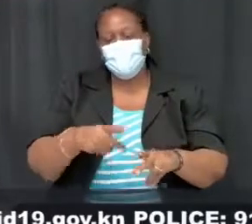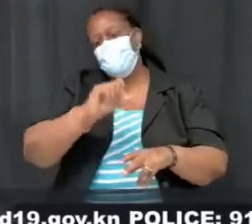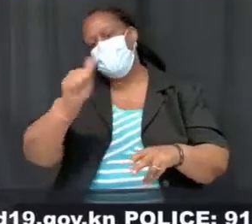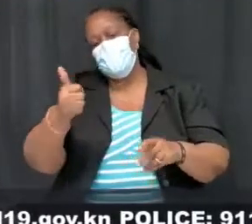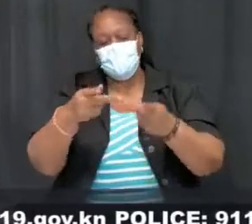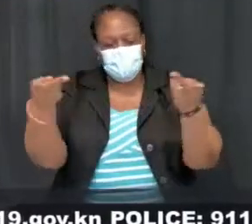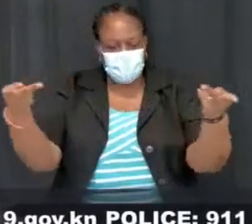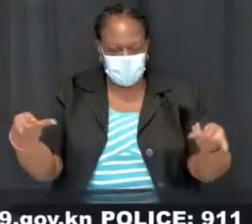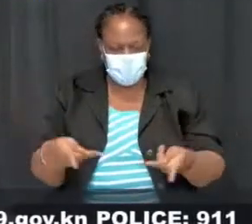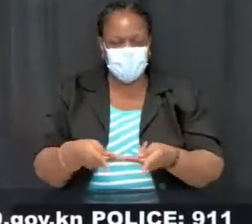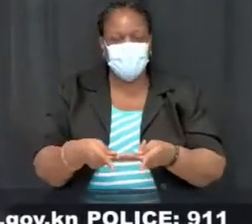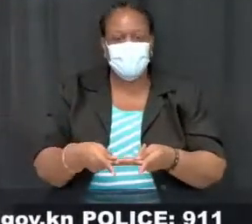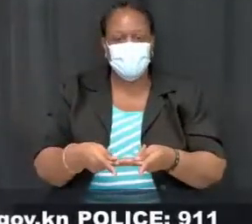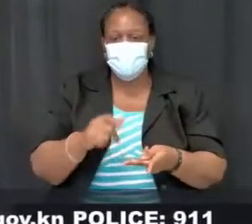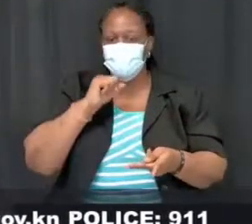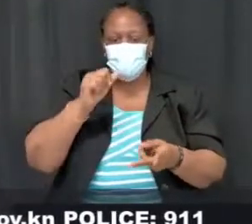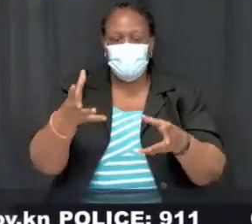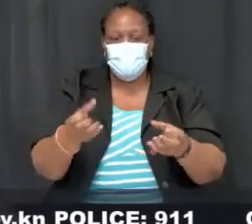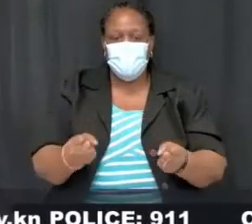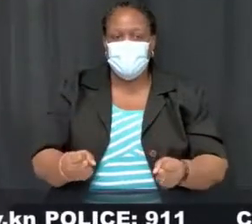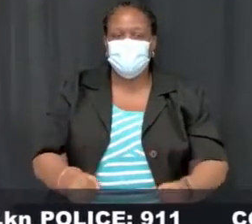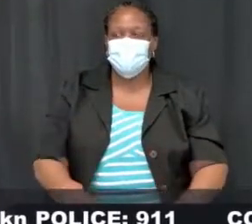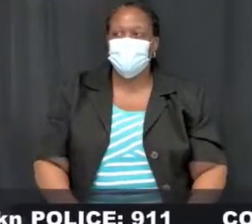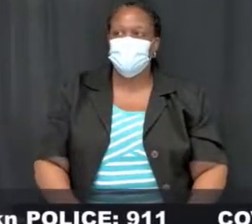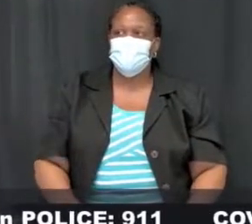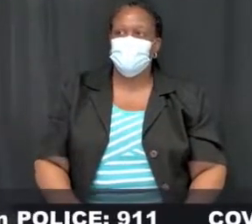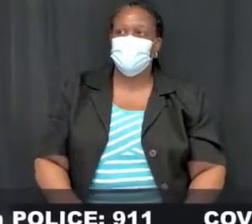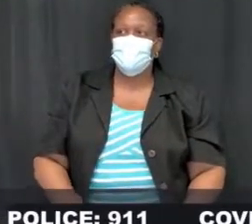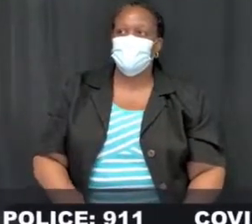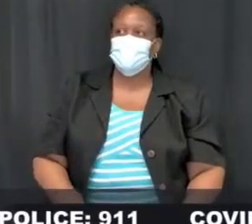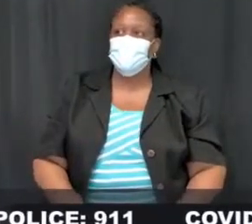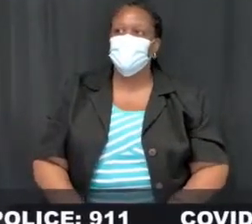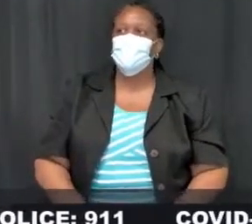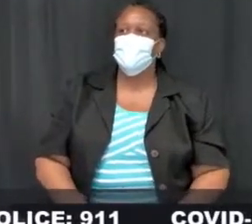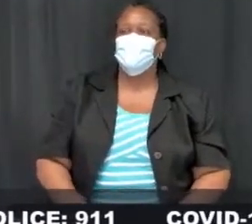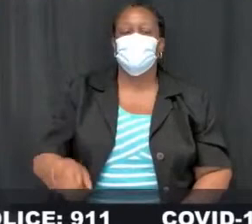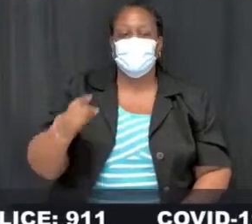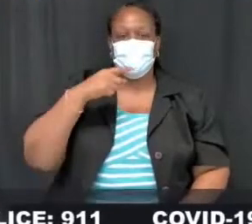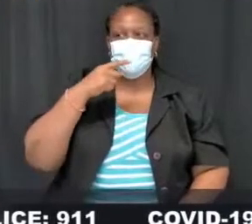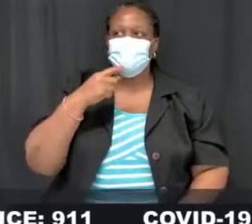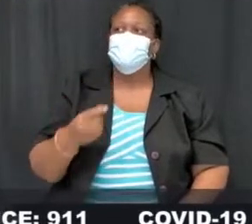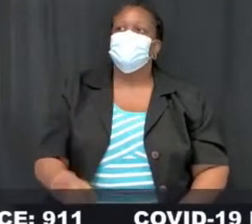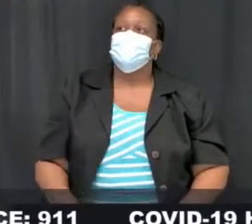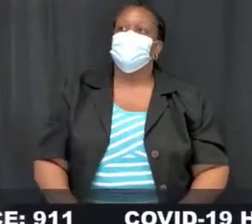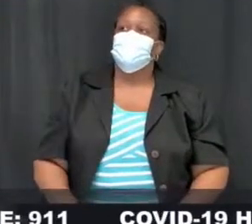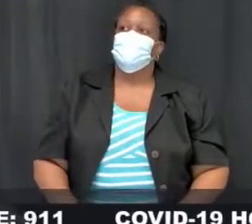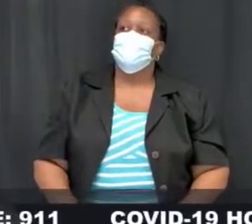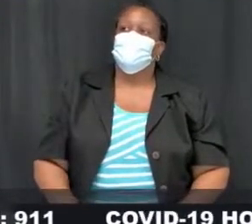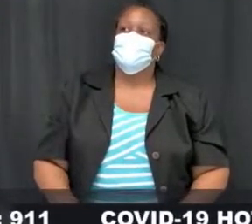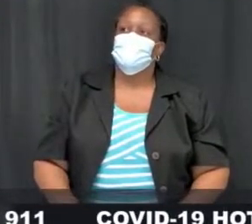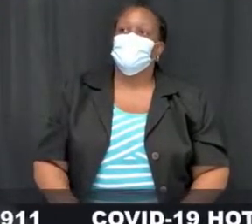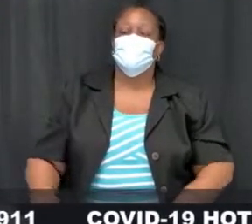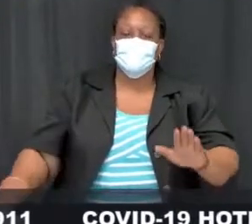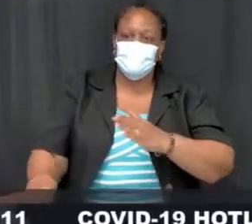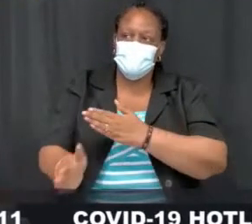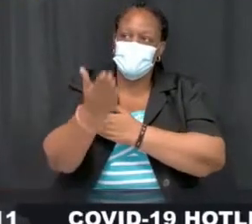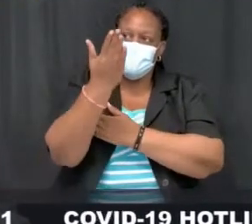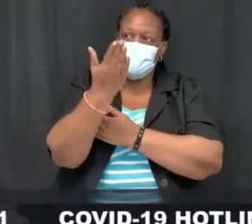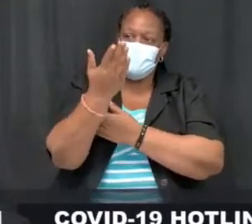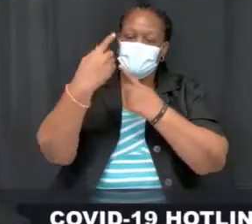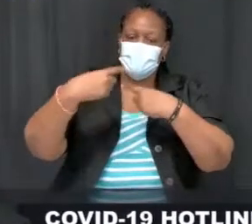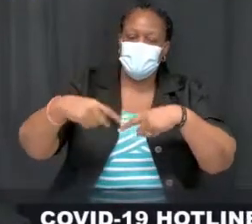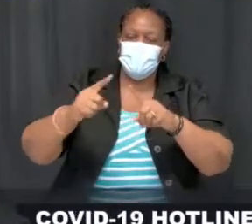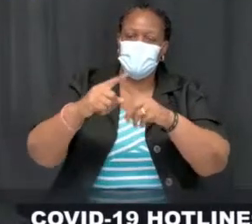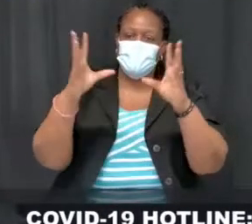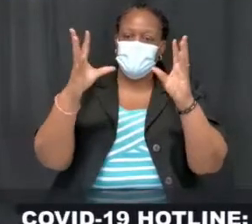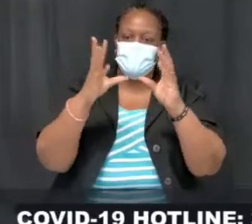That's why just this morning I was at a regional meeting with the Prime Minister, and